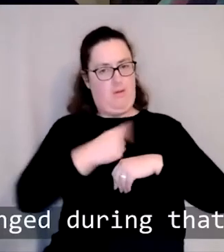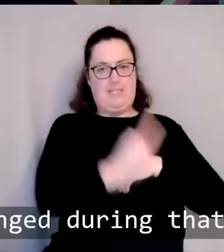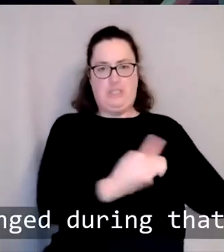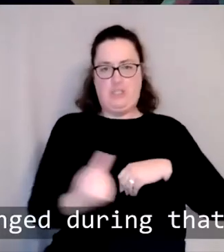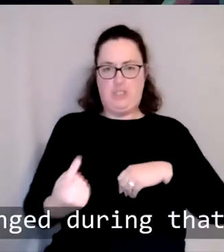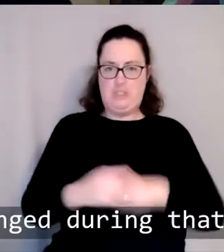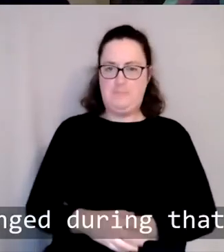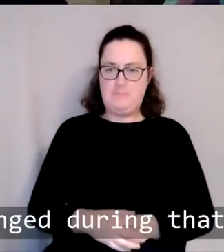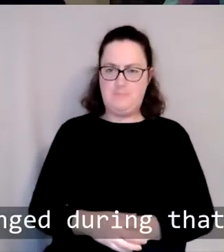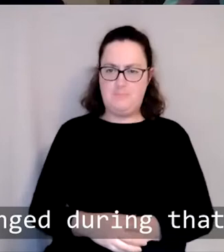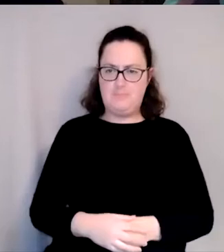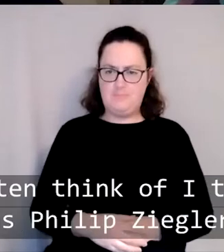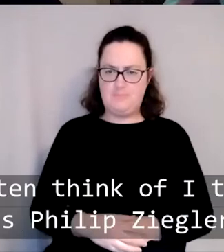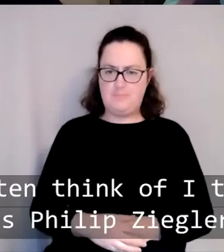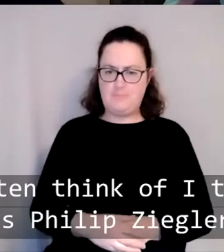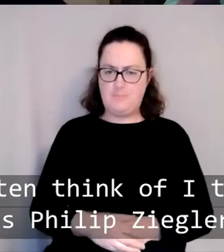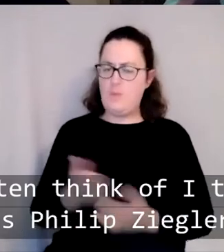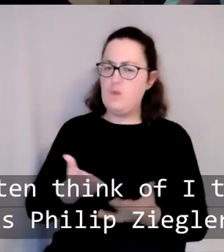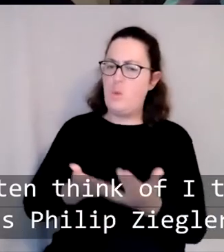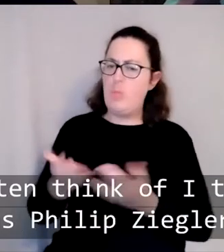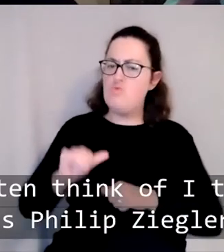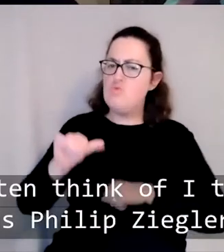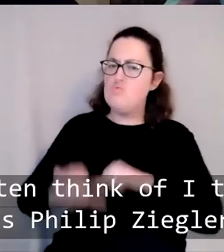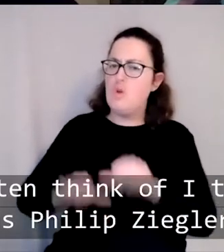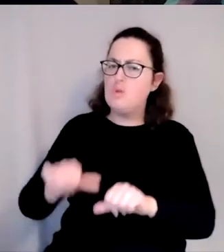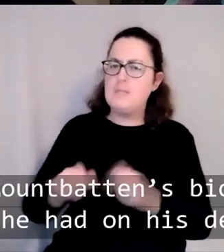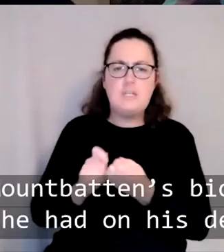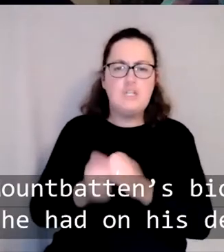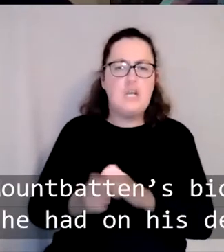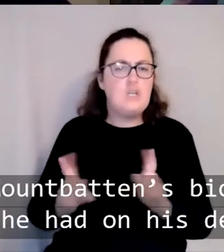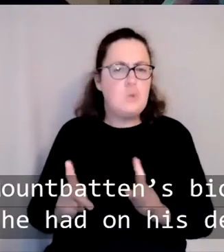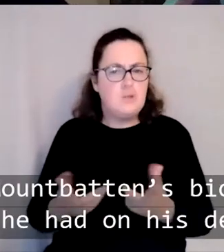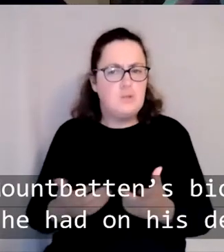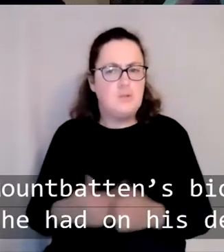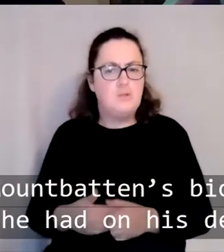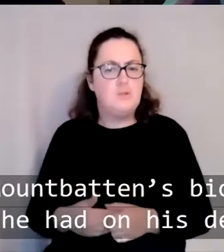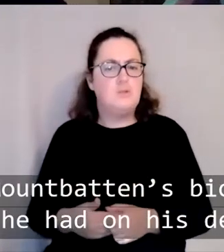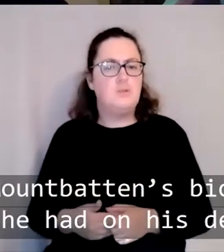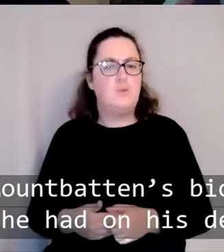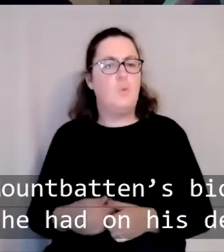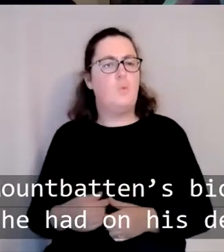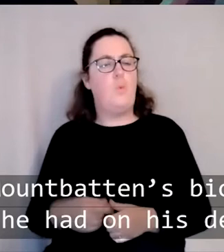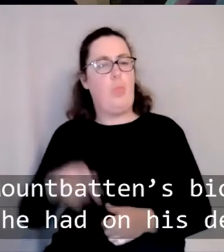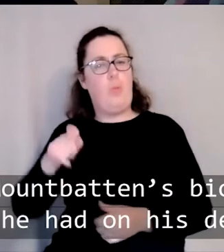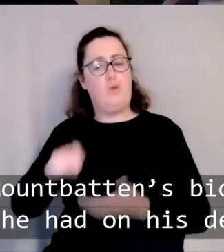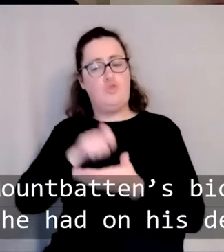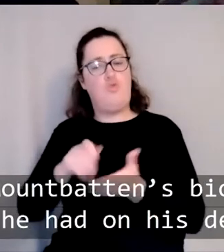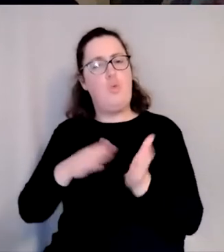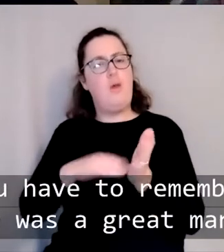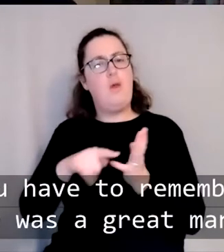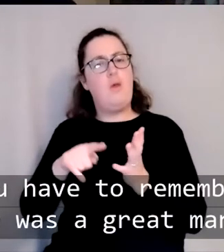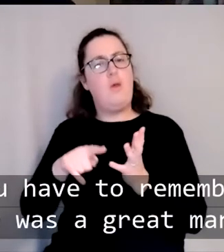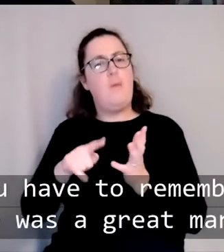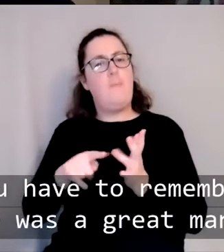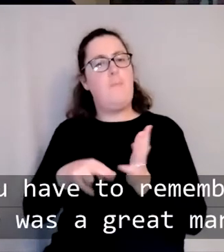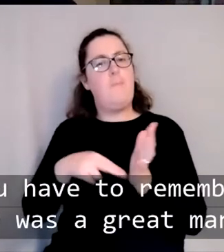what changed during that process? I often think of, I think it was Philip Ziegler who wrote Mountbatten's biography, and he had on his desk,